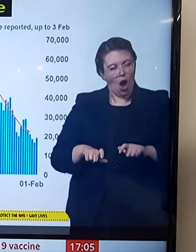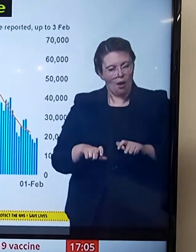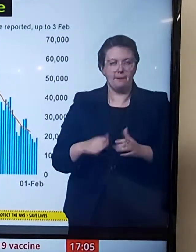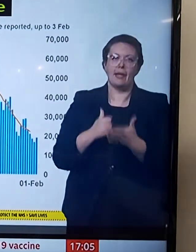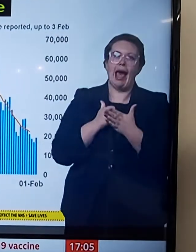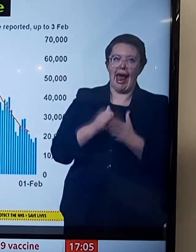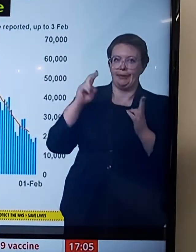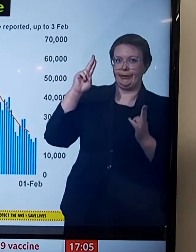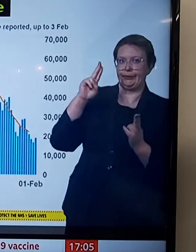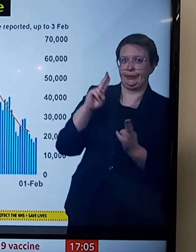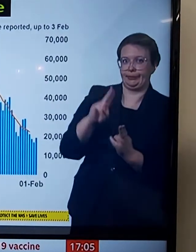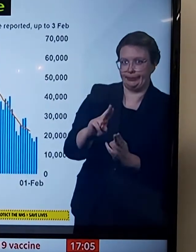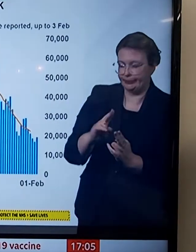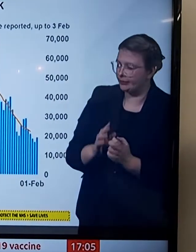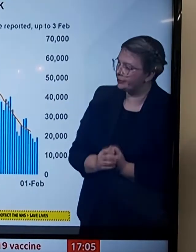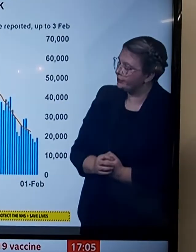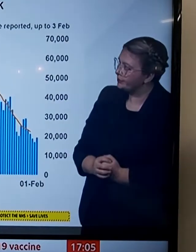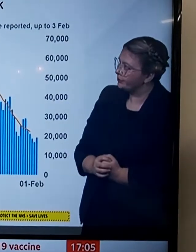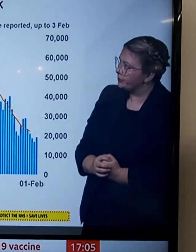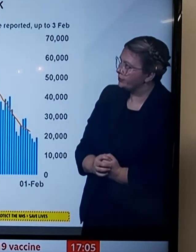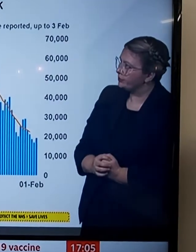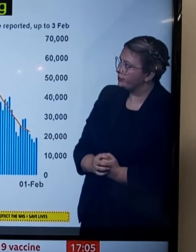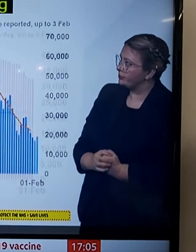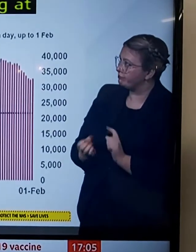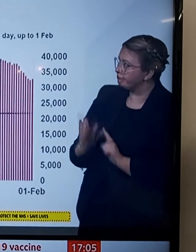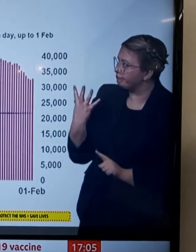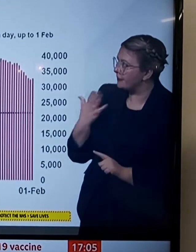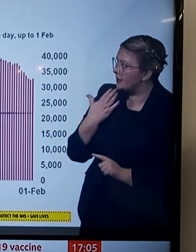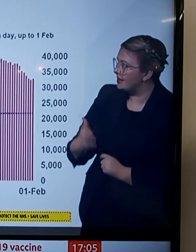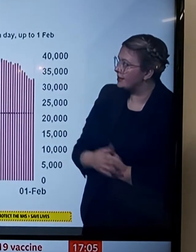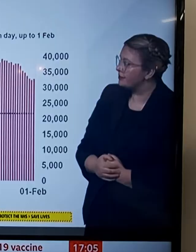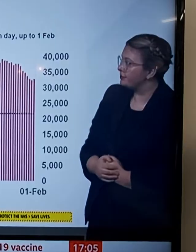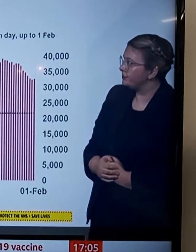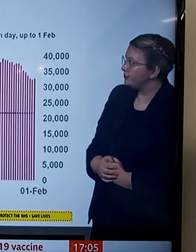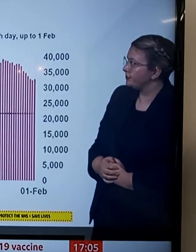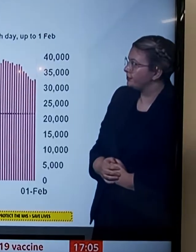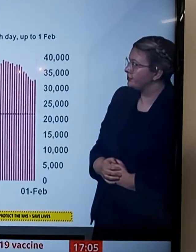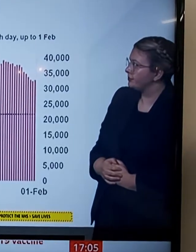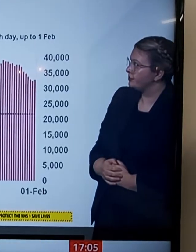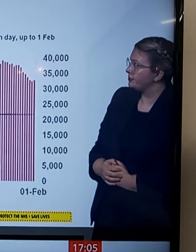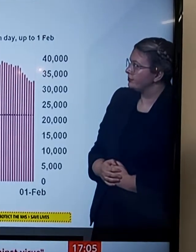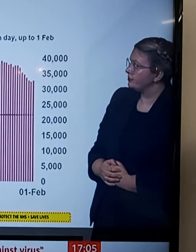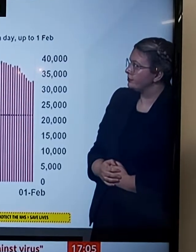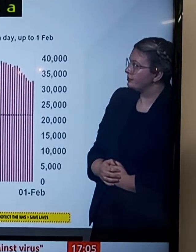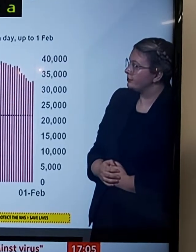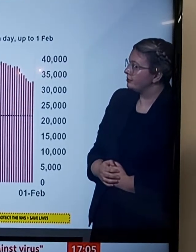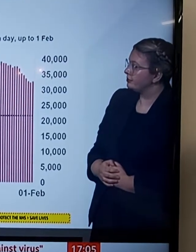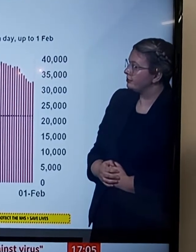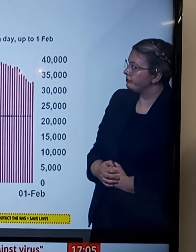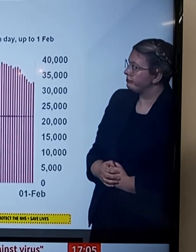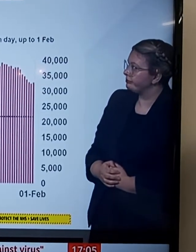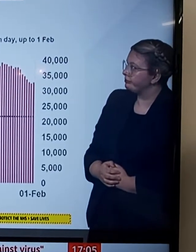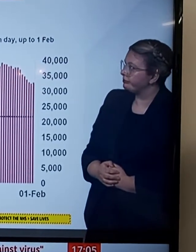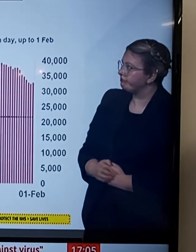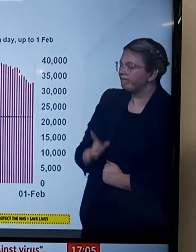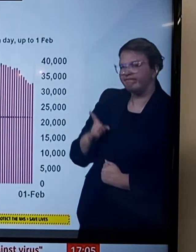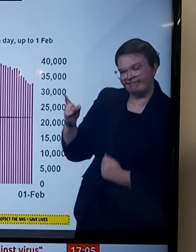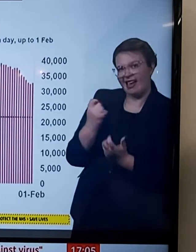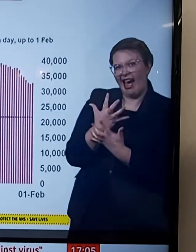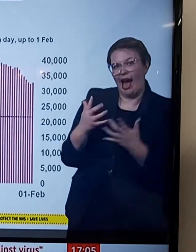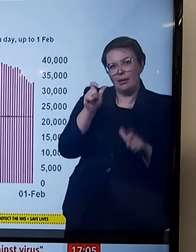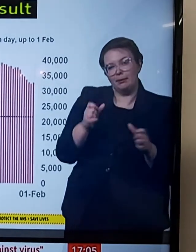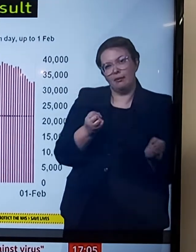home, except for the necessary things to do. Next slide, please. As a result of that, the number of people in